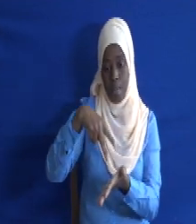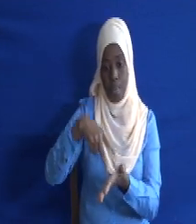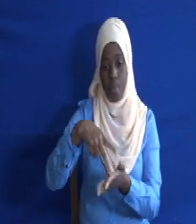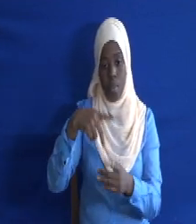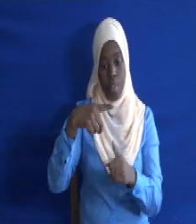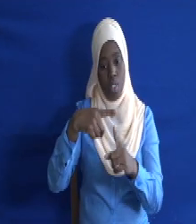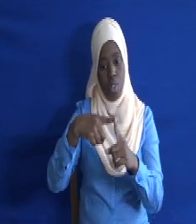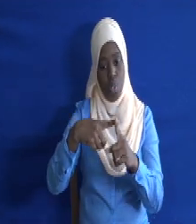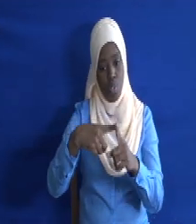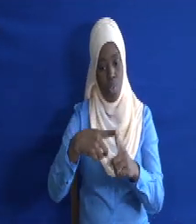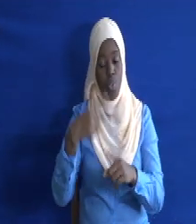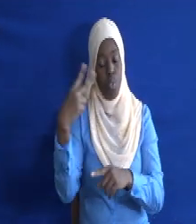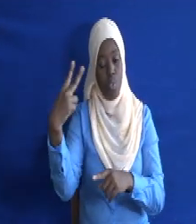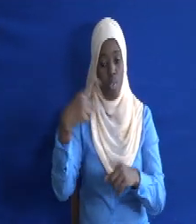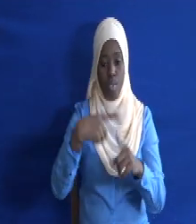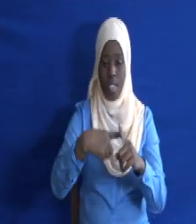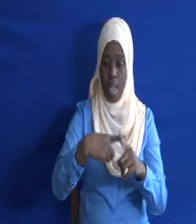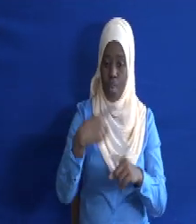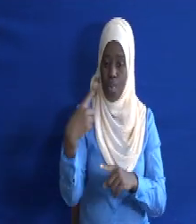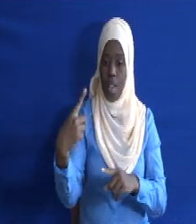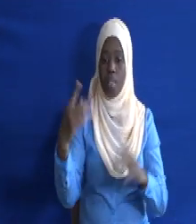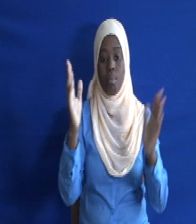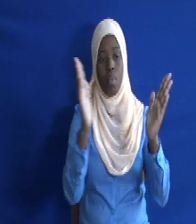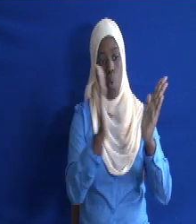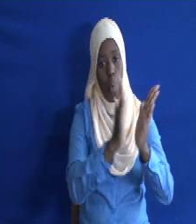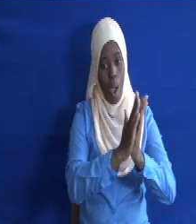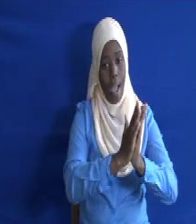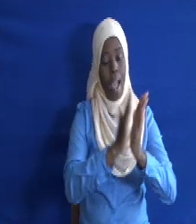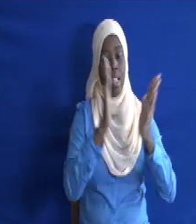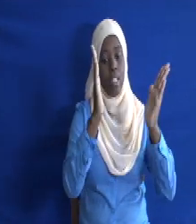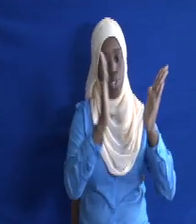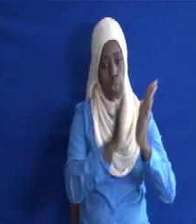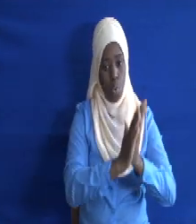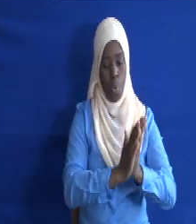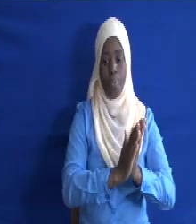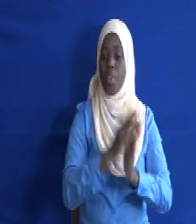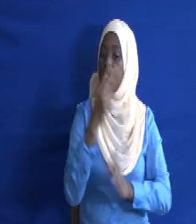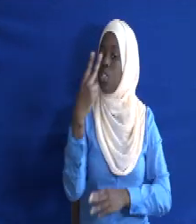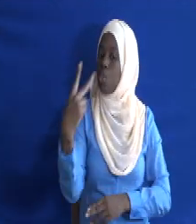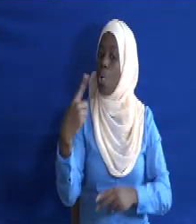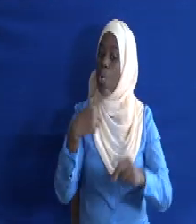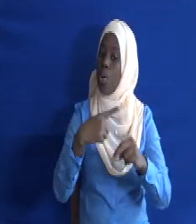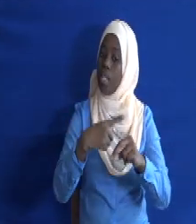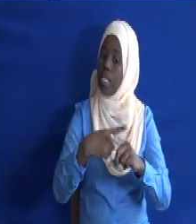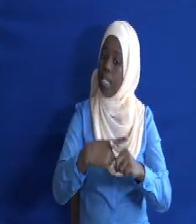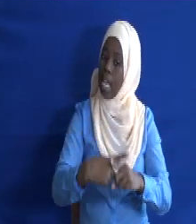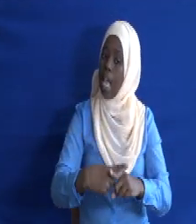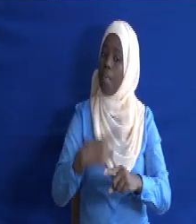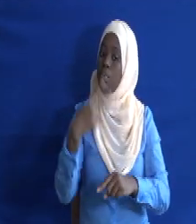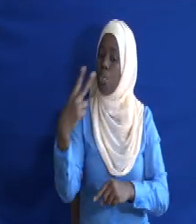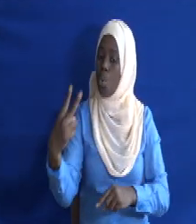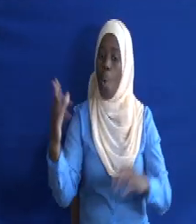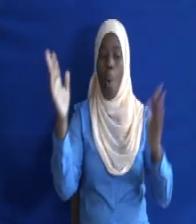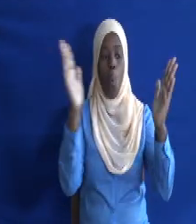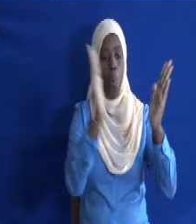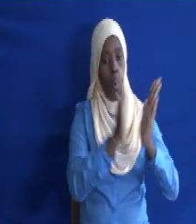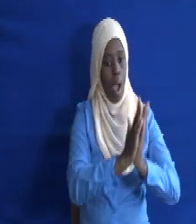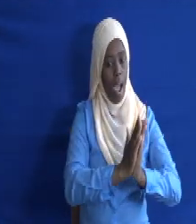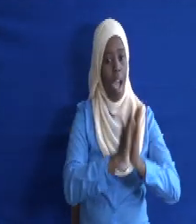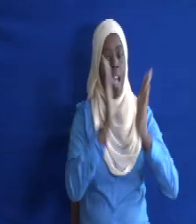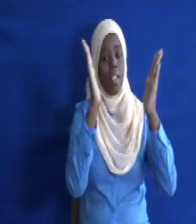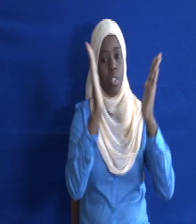together. 2 times 1? 1, 2. 2 times 2? 1,